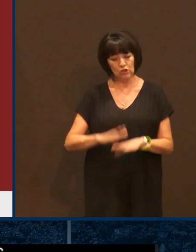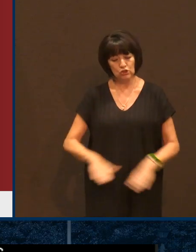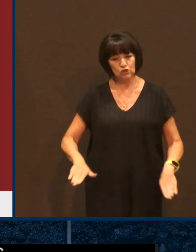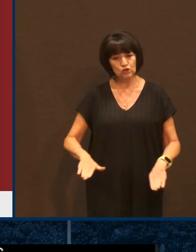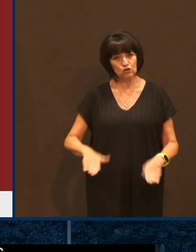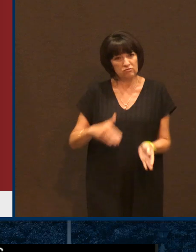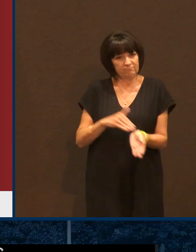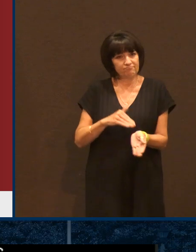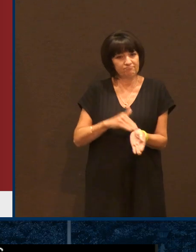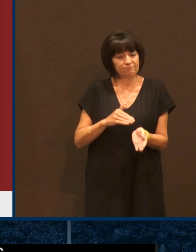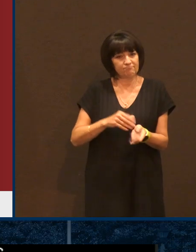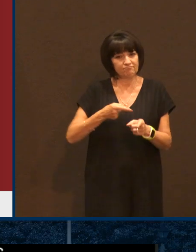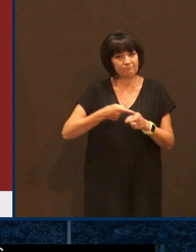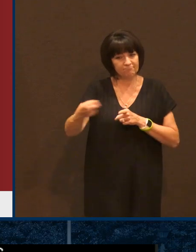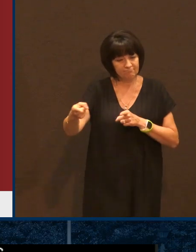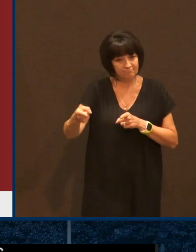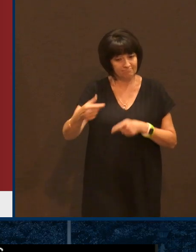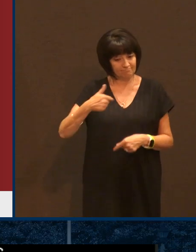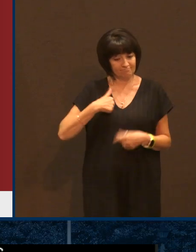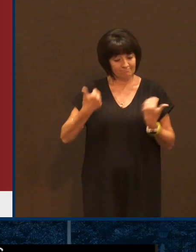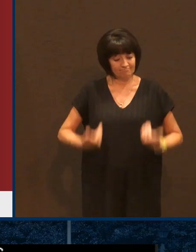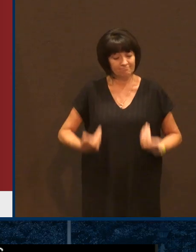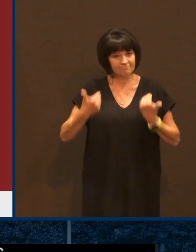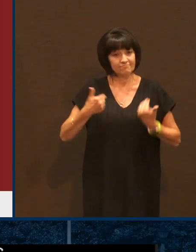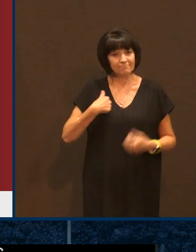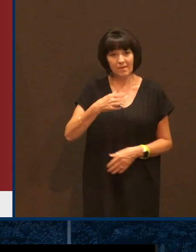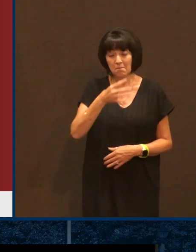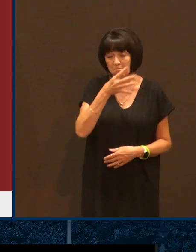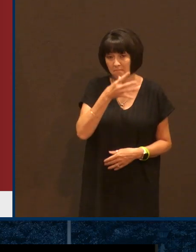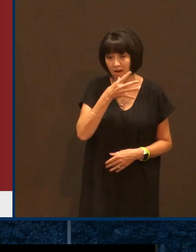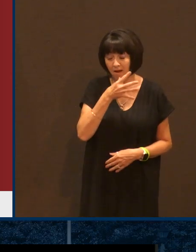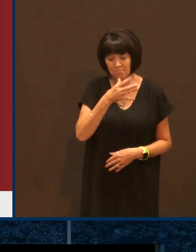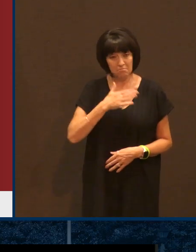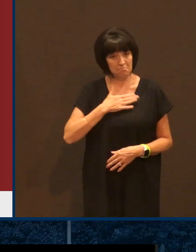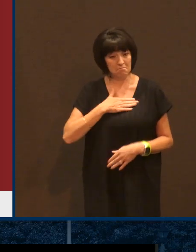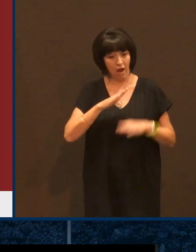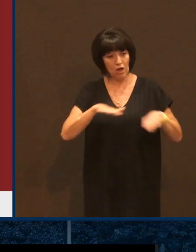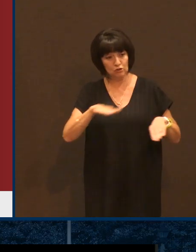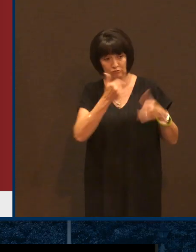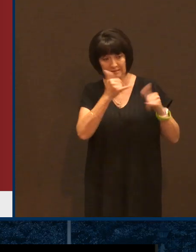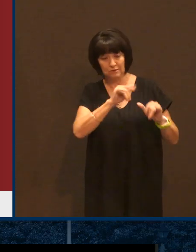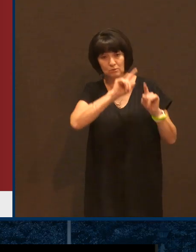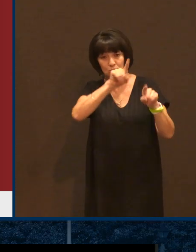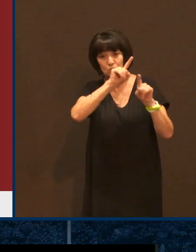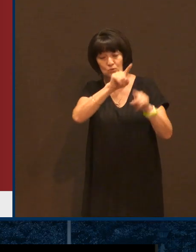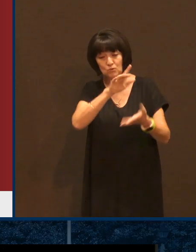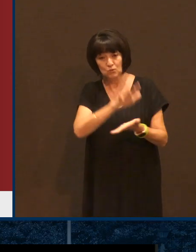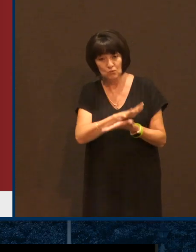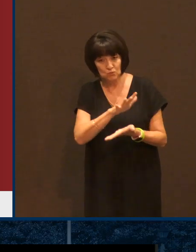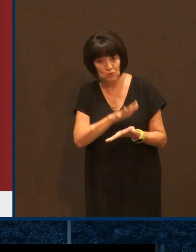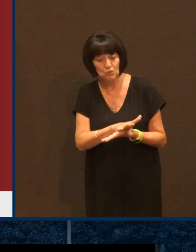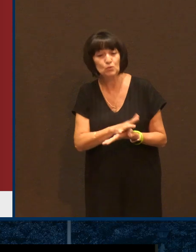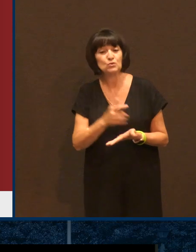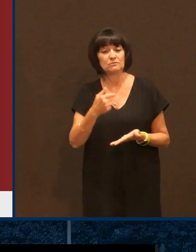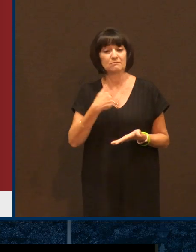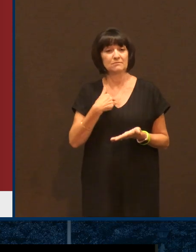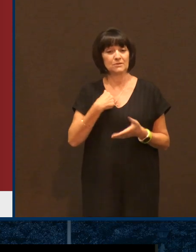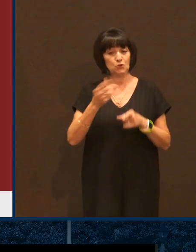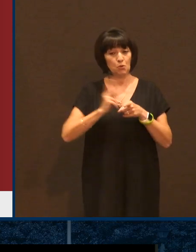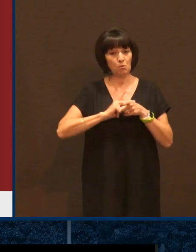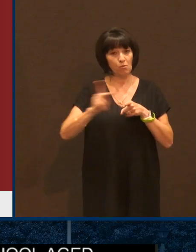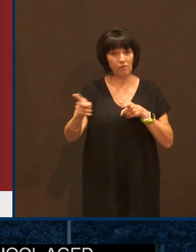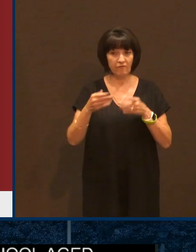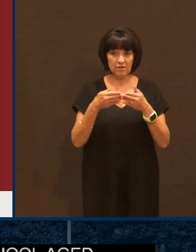and a mom of school-age kids, I feel very much in line with the recommendations of the